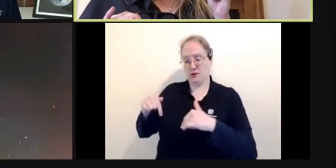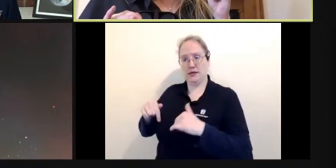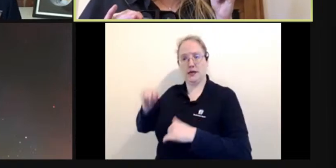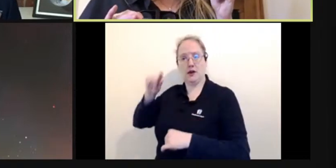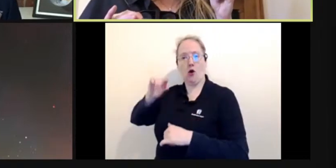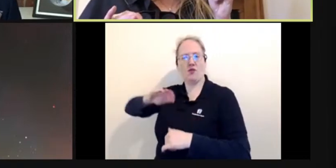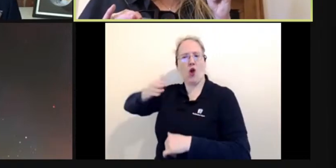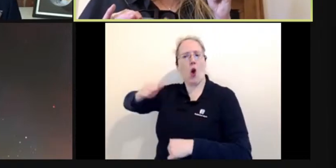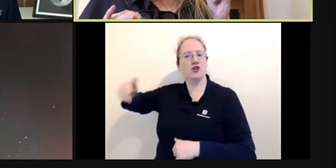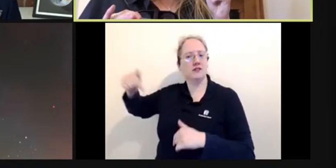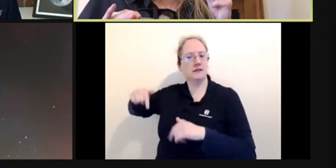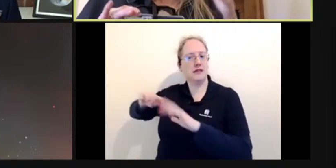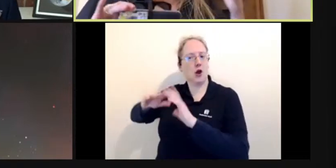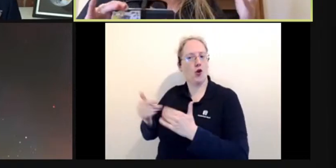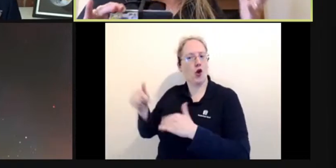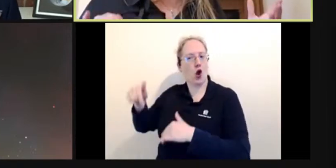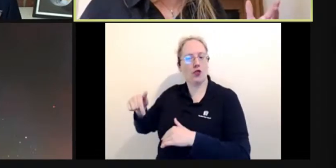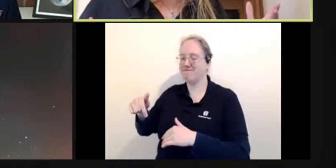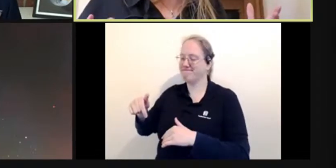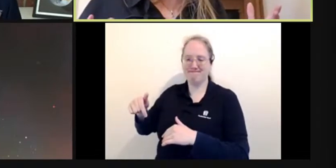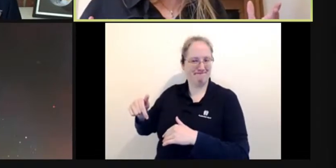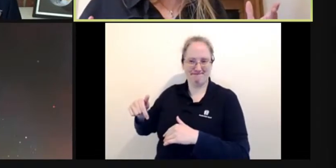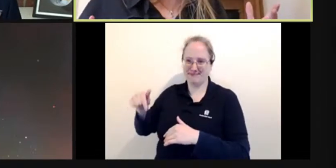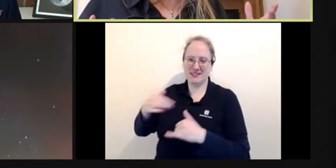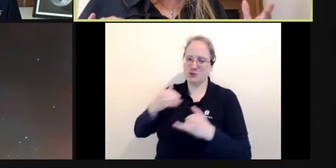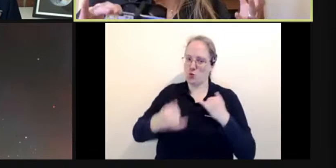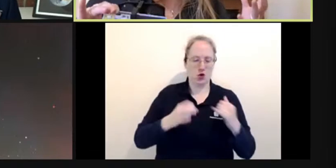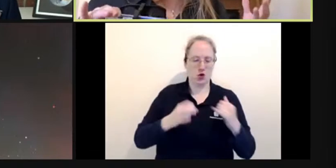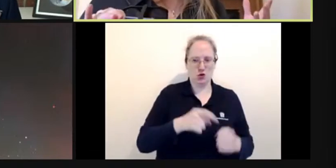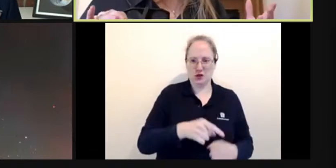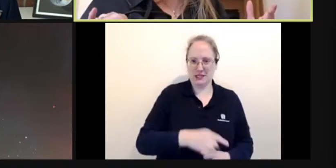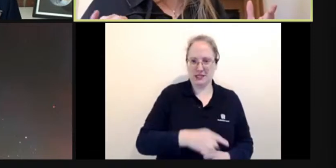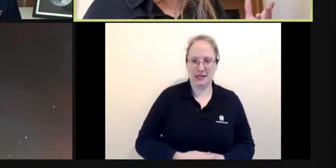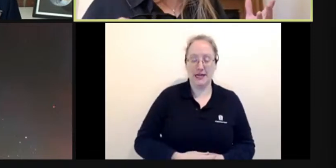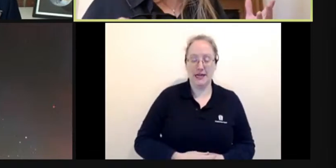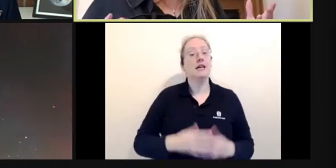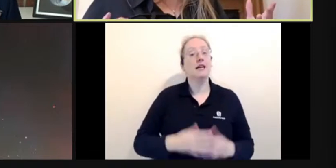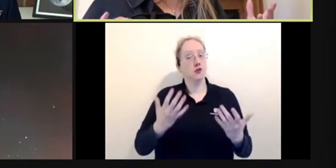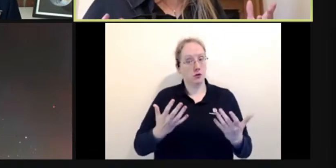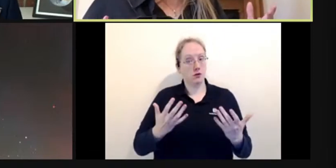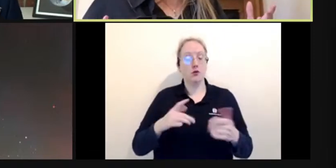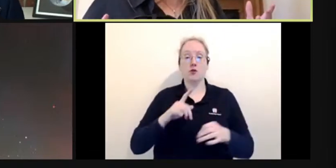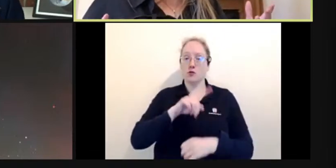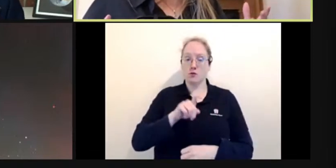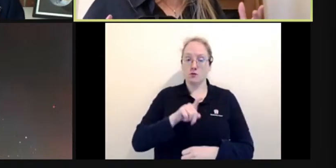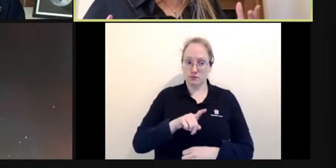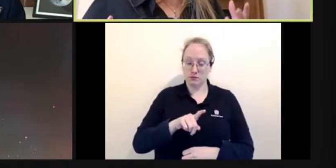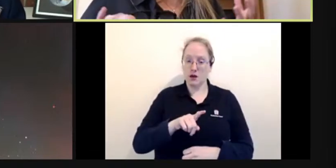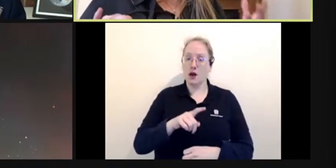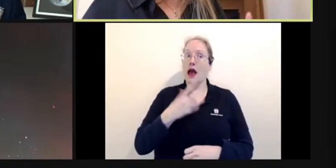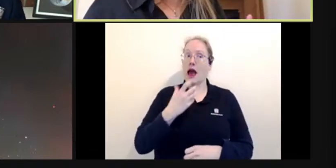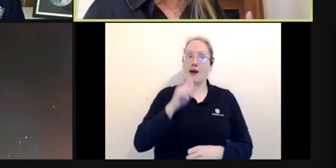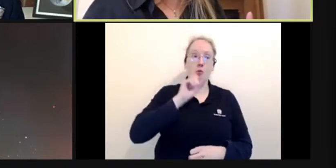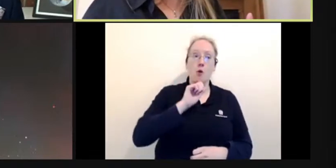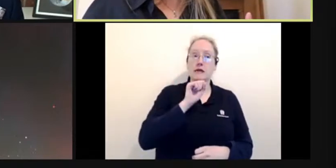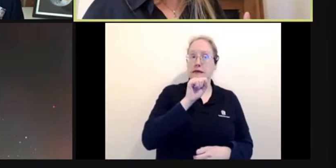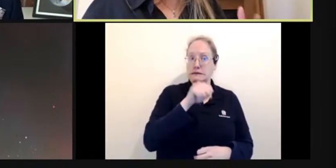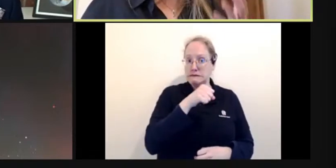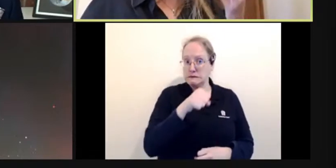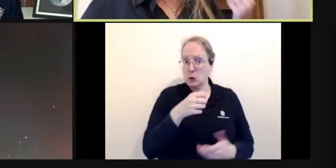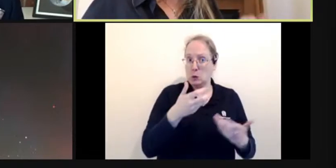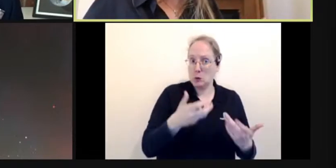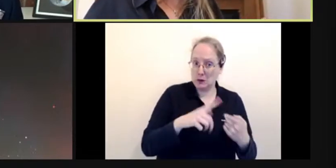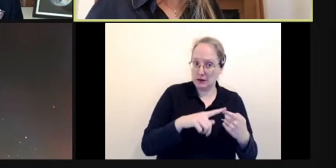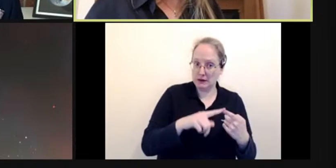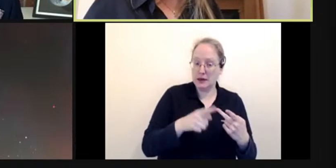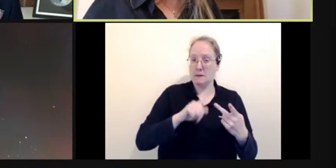water? But then also, what form is that water in? Because that's really important too when we're thinking about what life needs in